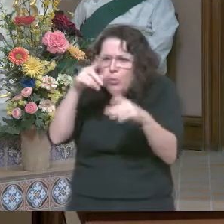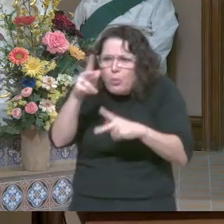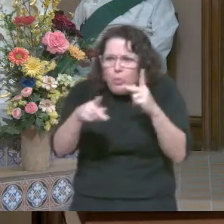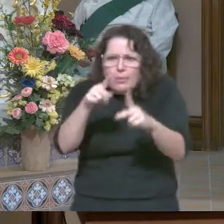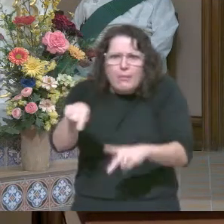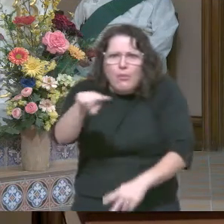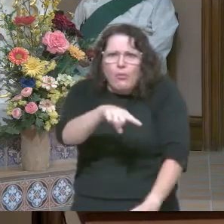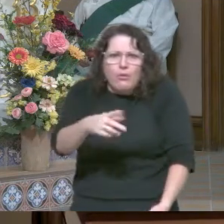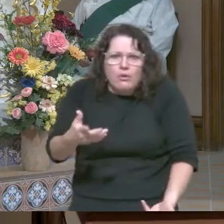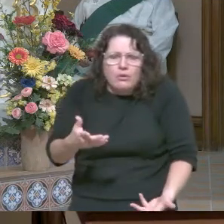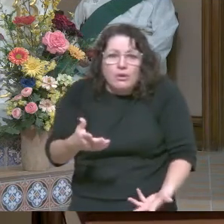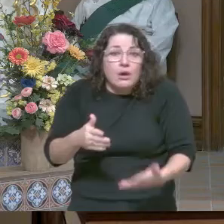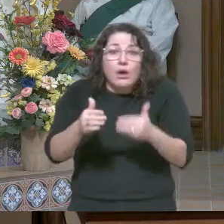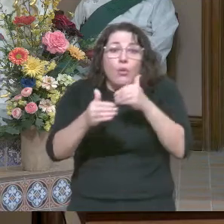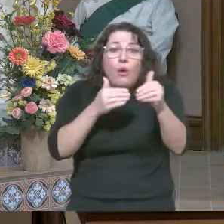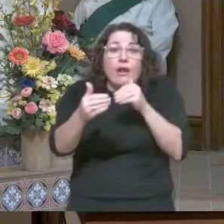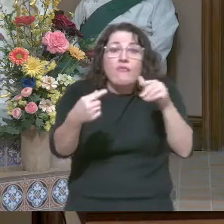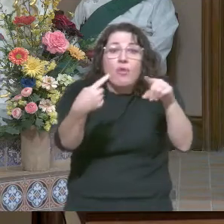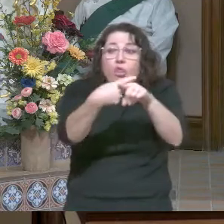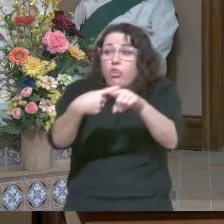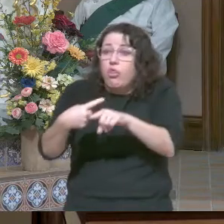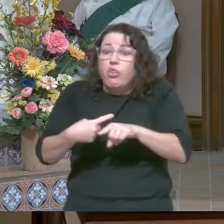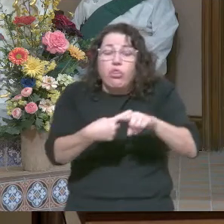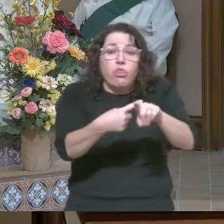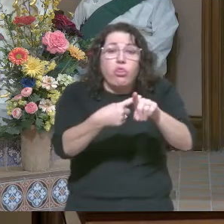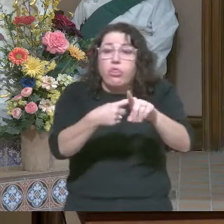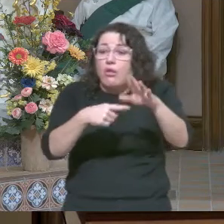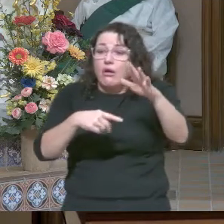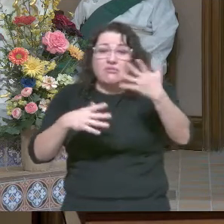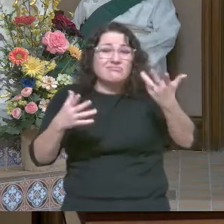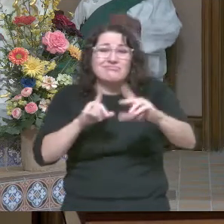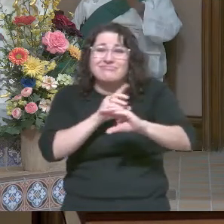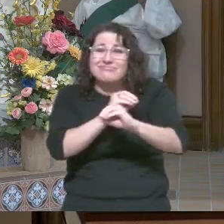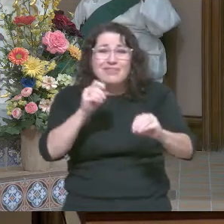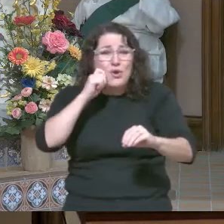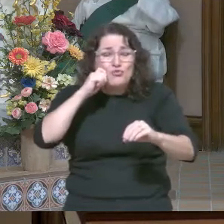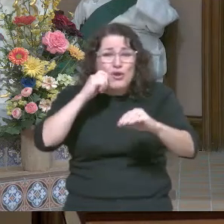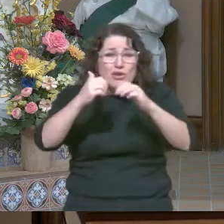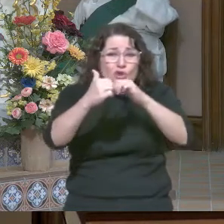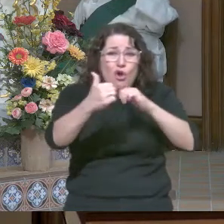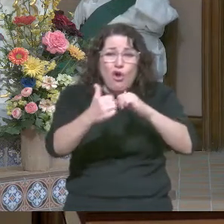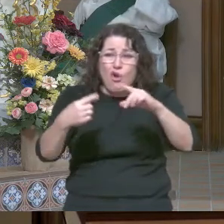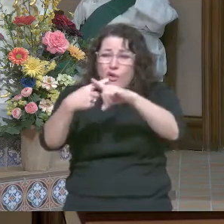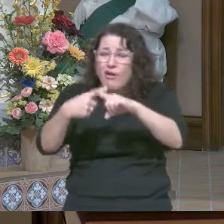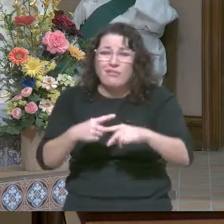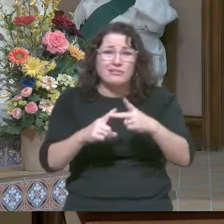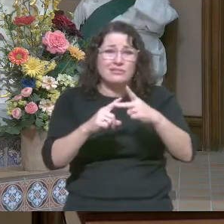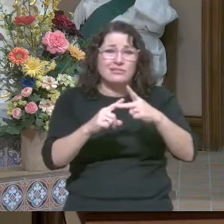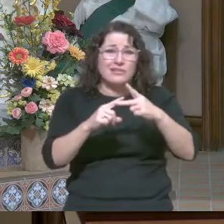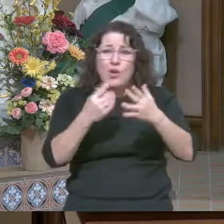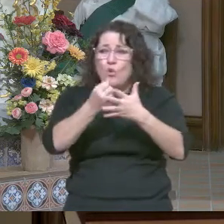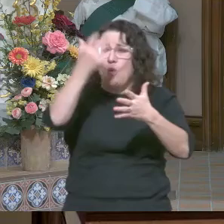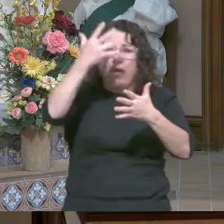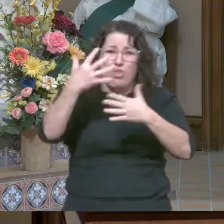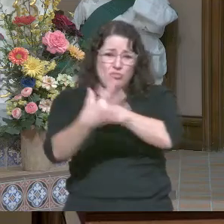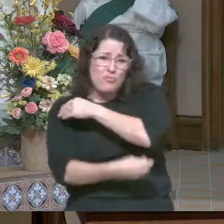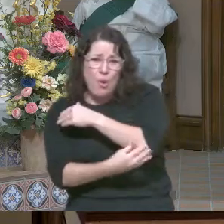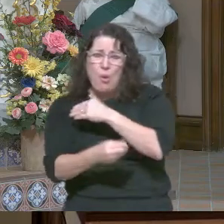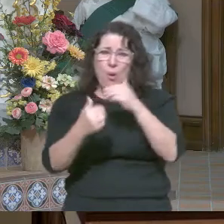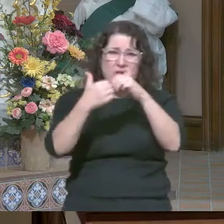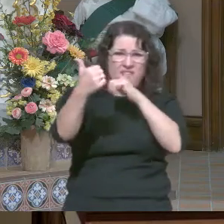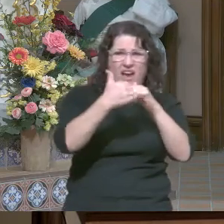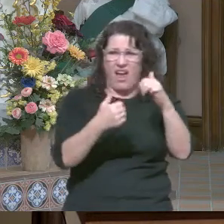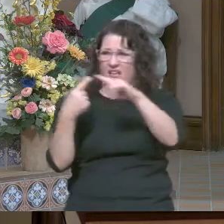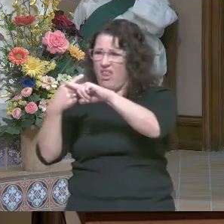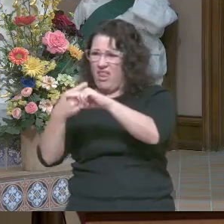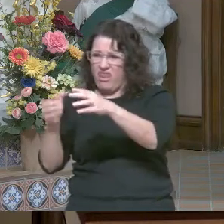and all divides seemed to go away. All of a sudden there were no racial divides, there were no socioeconomic divides, there were